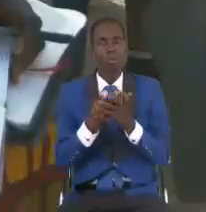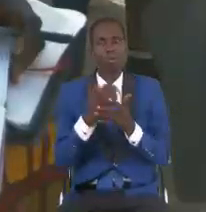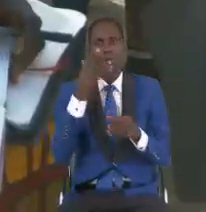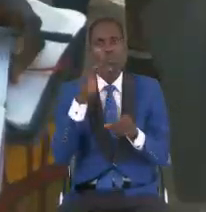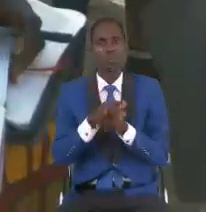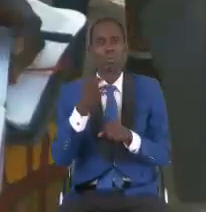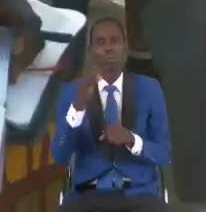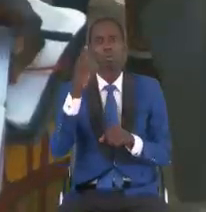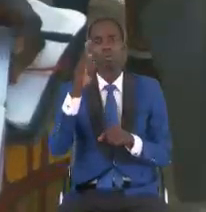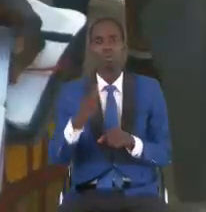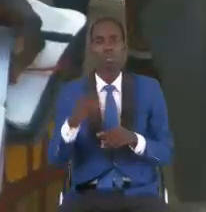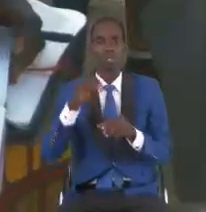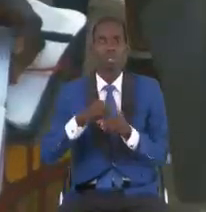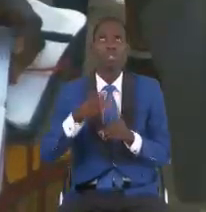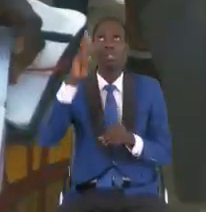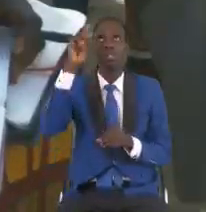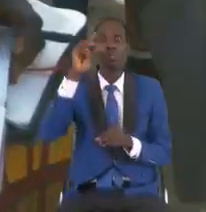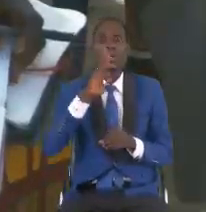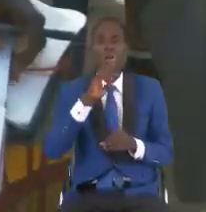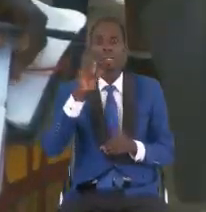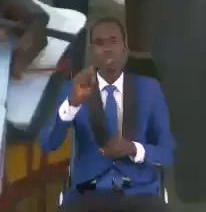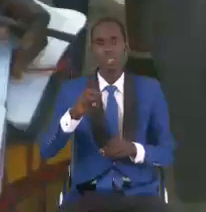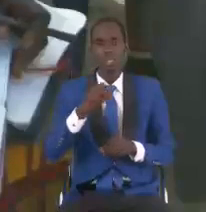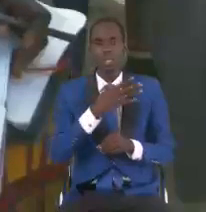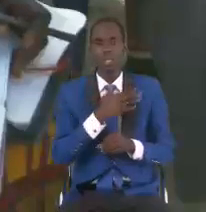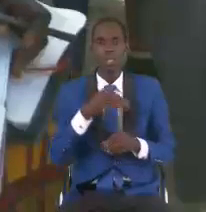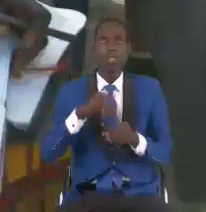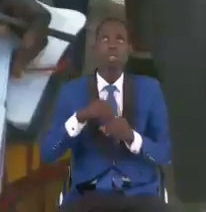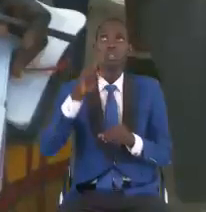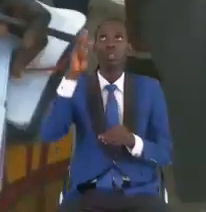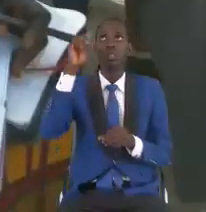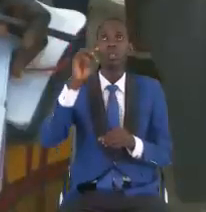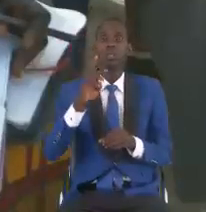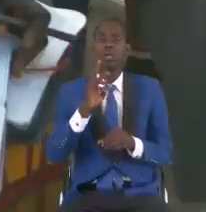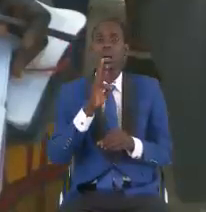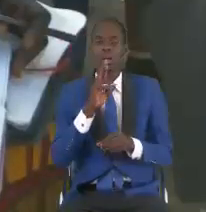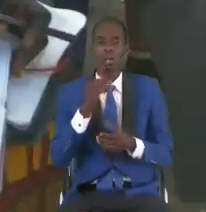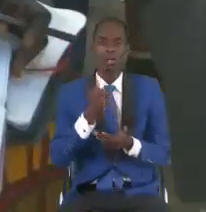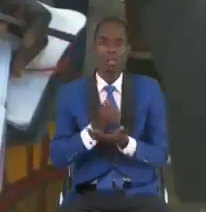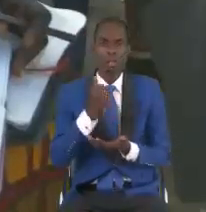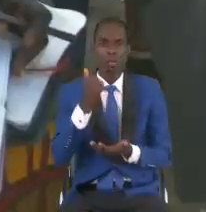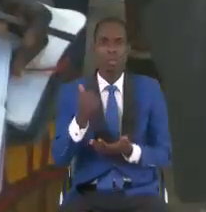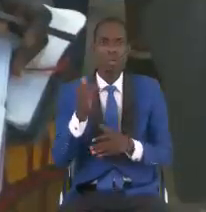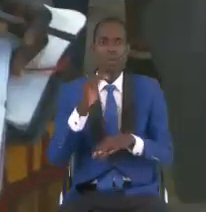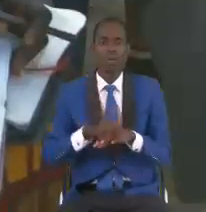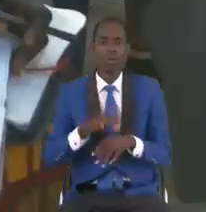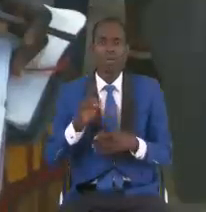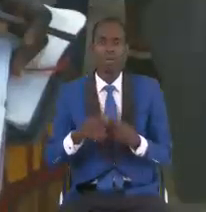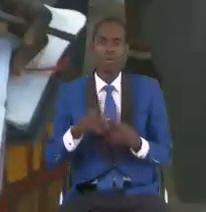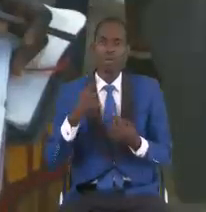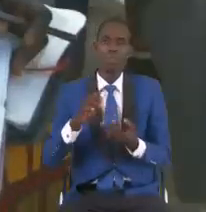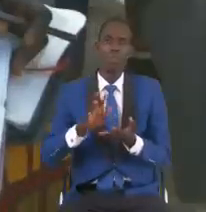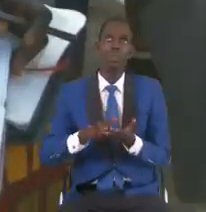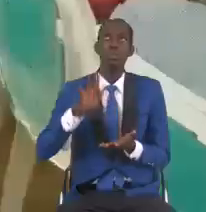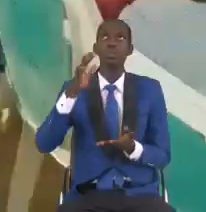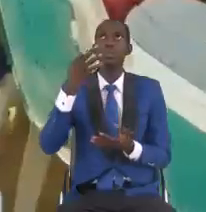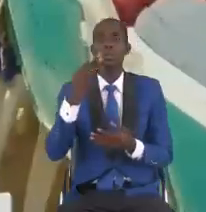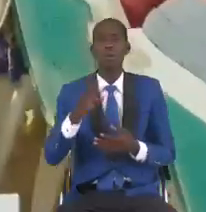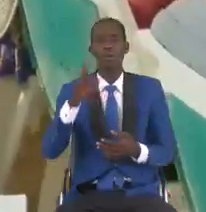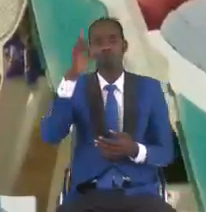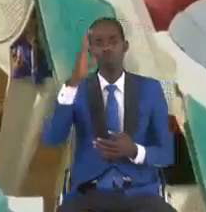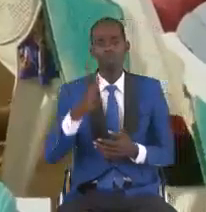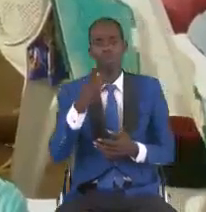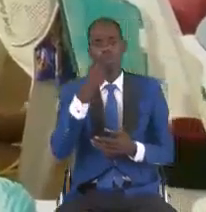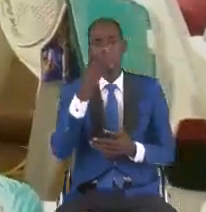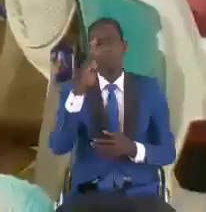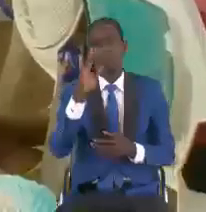in him are yea, and in him amen, unto the glory of God